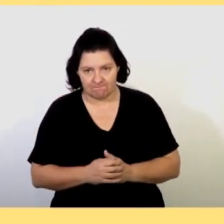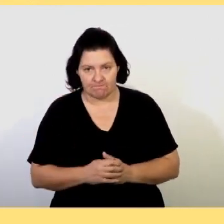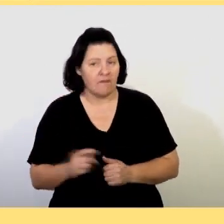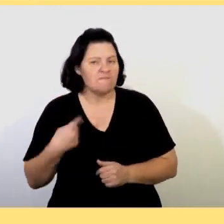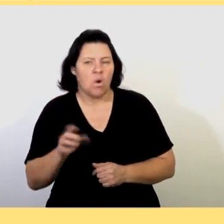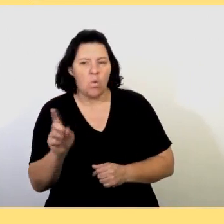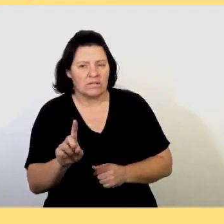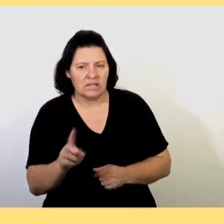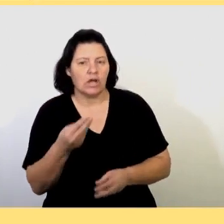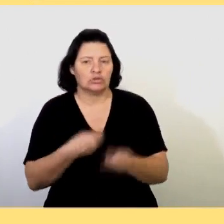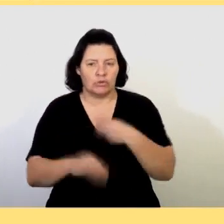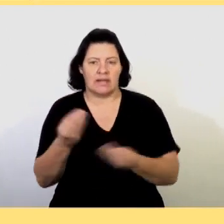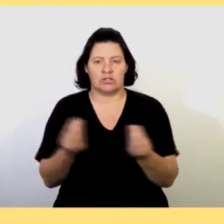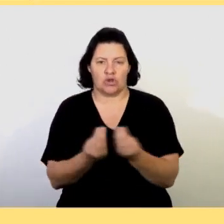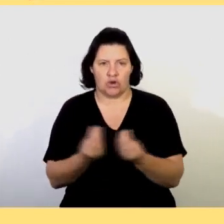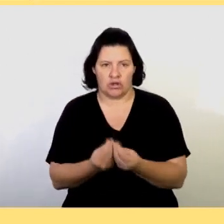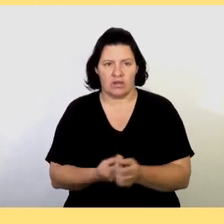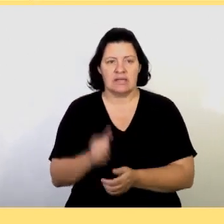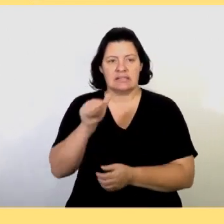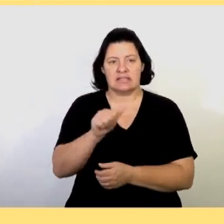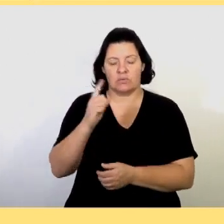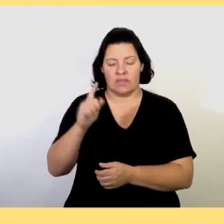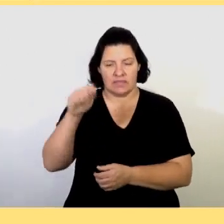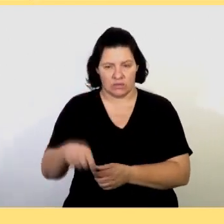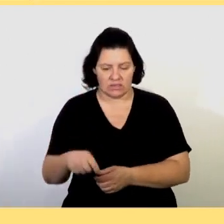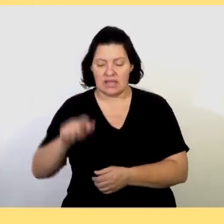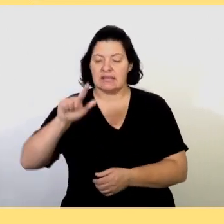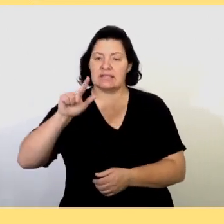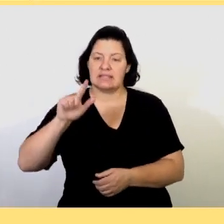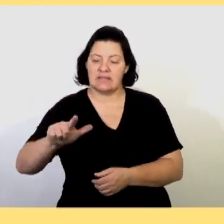61,750. That was for what? Trading stock.